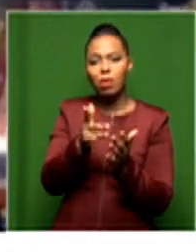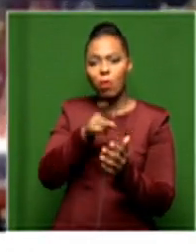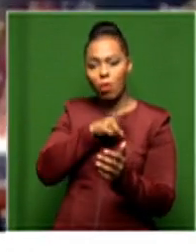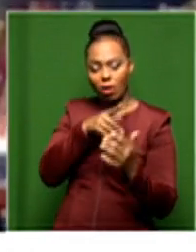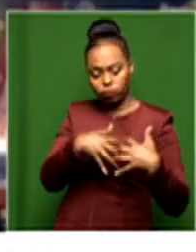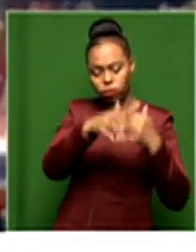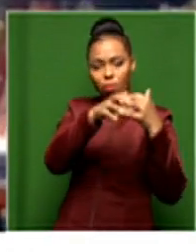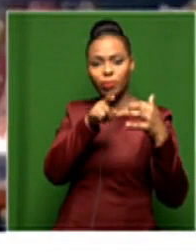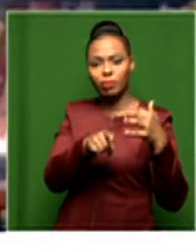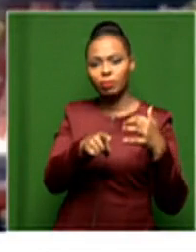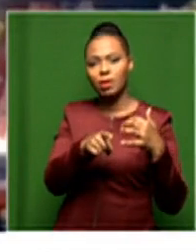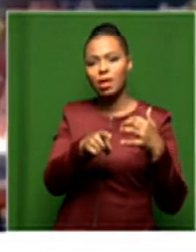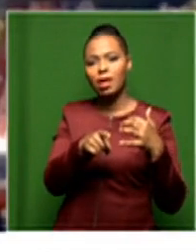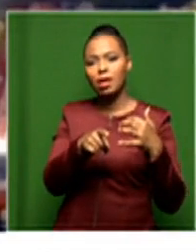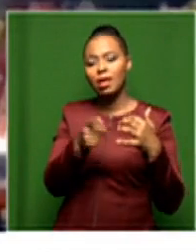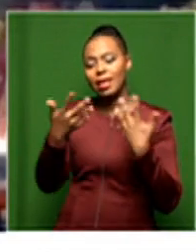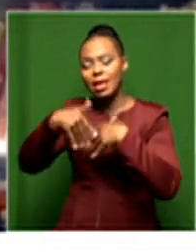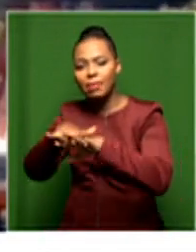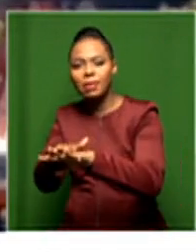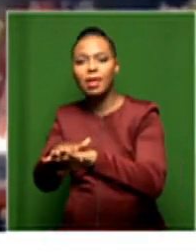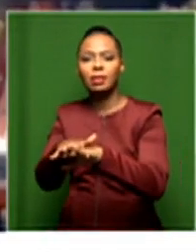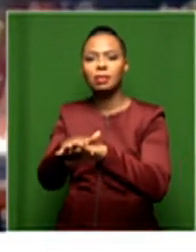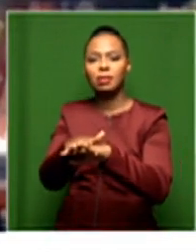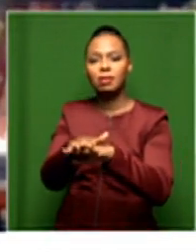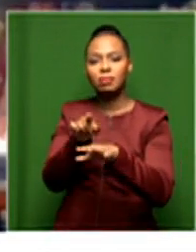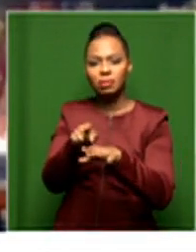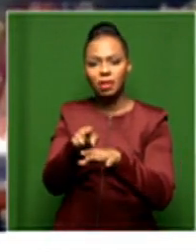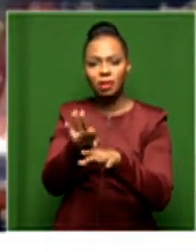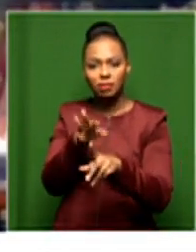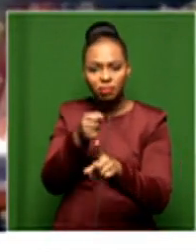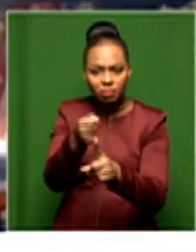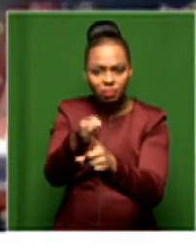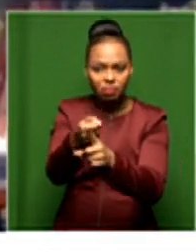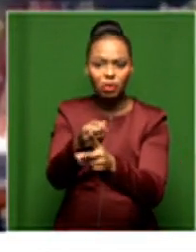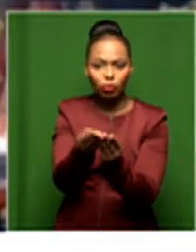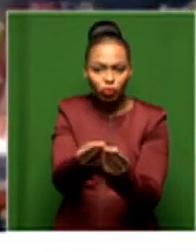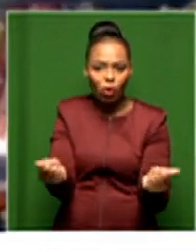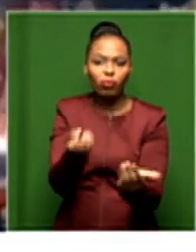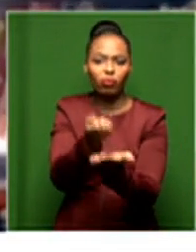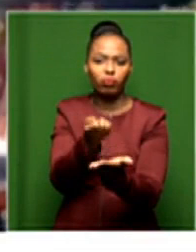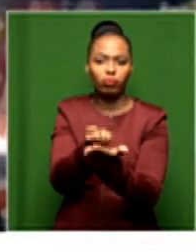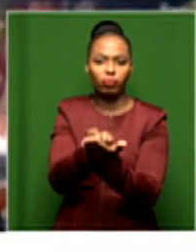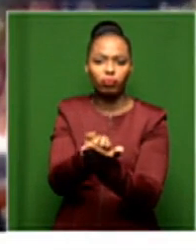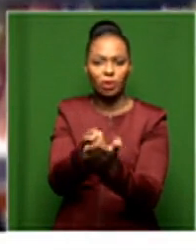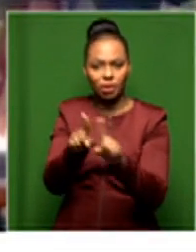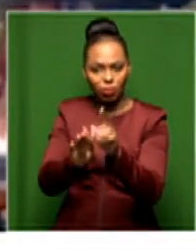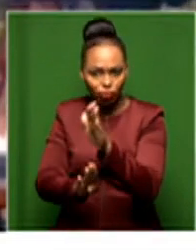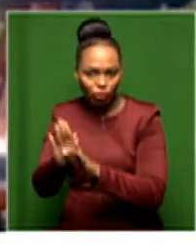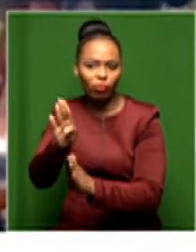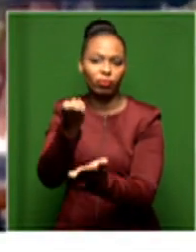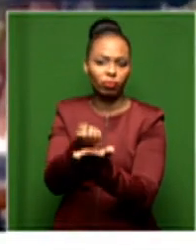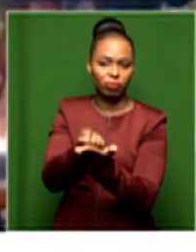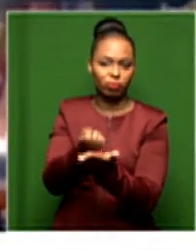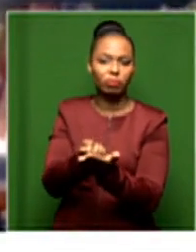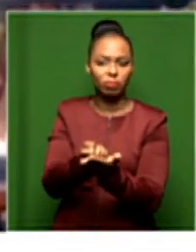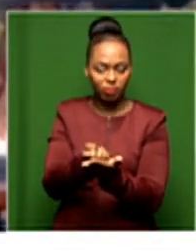to implement solutions towards driving a circular economy. So that would be encouraging collection, reuse, and